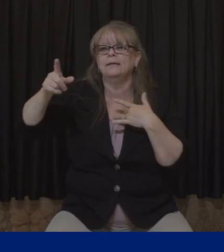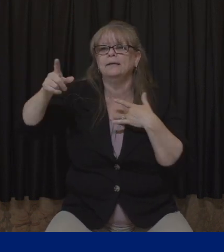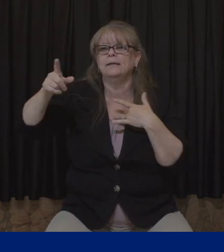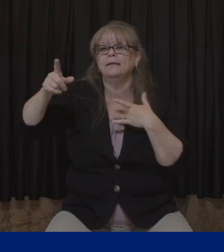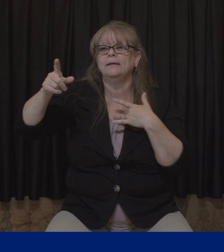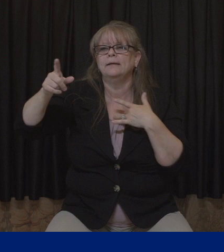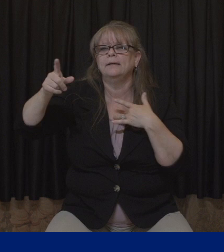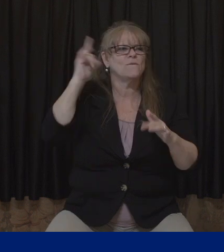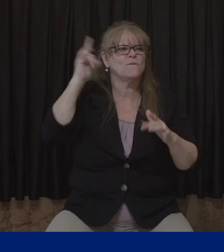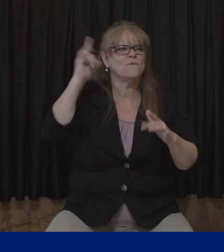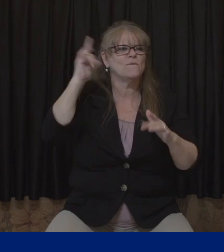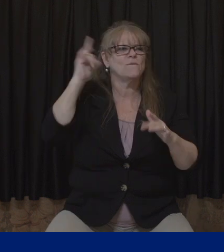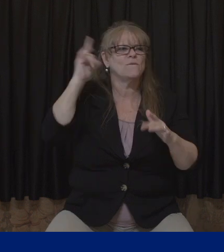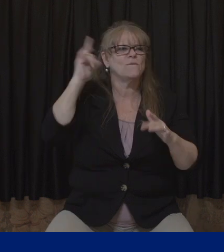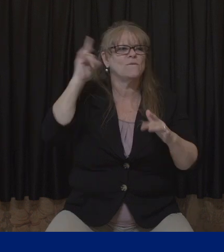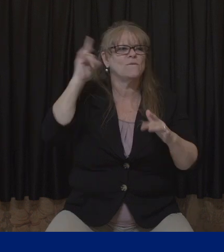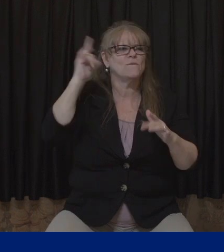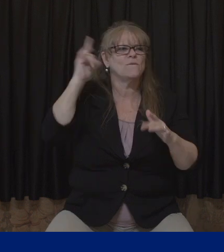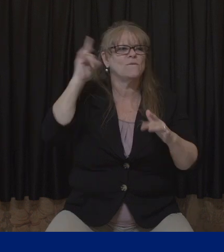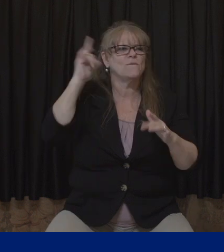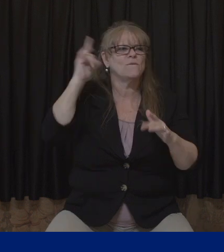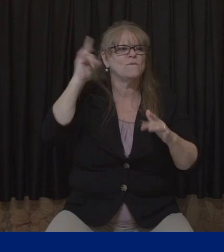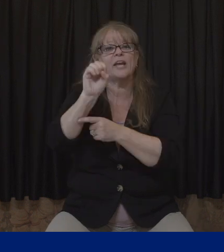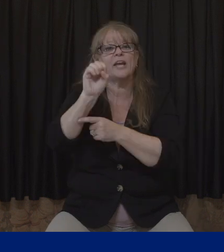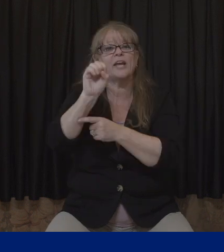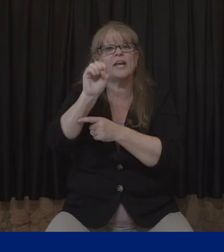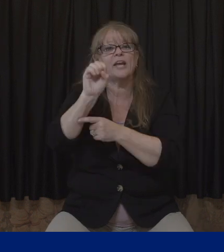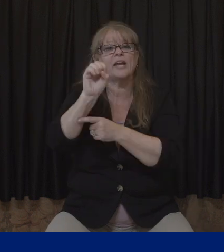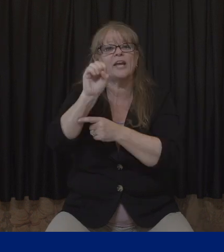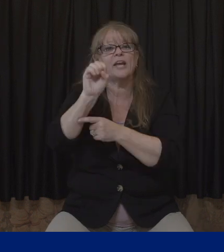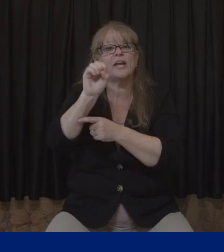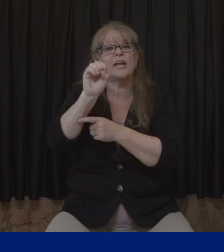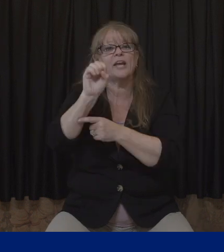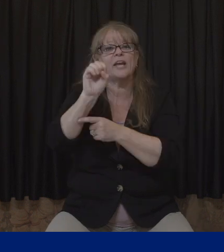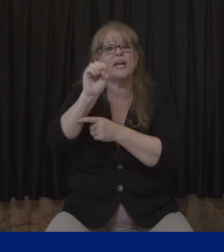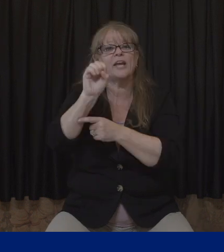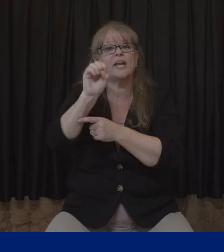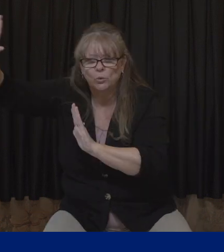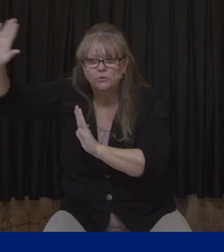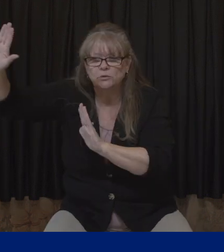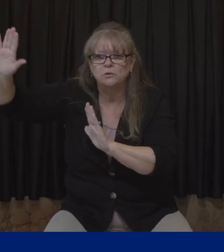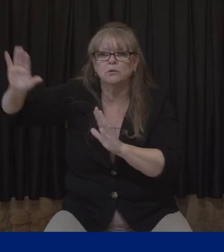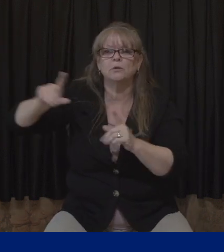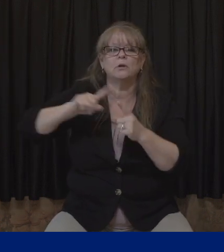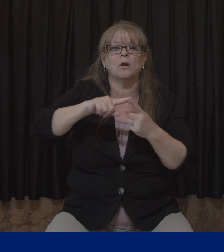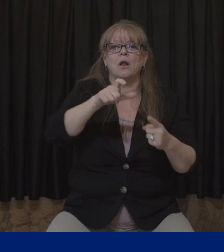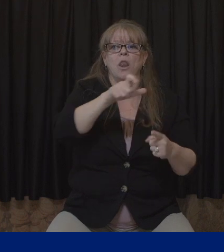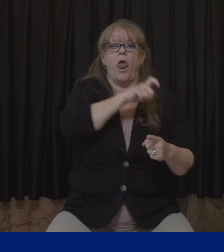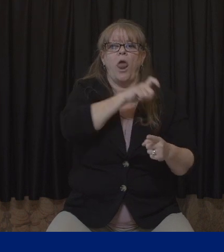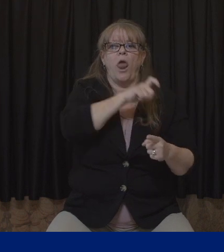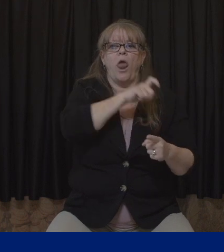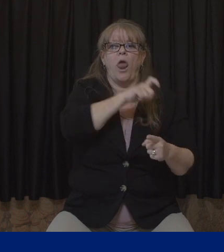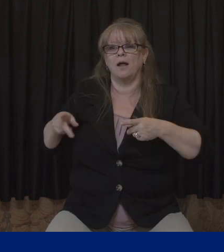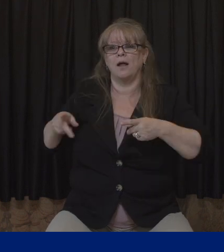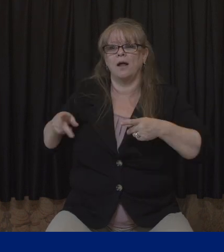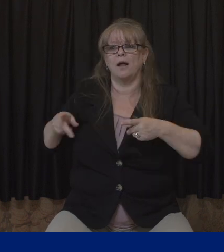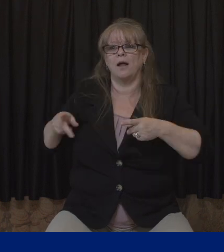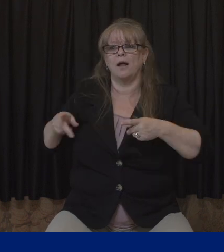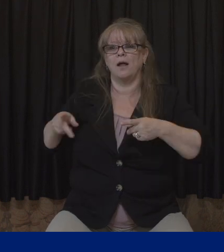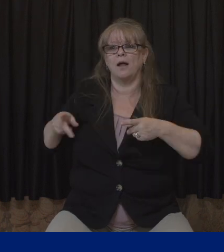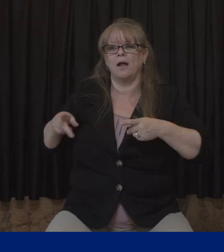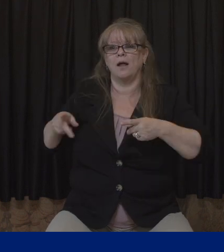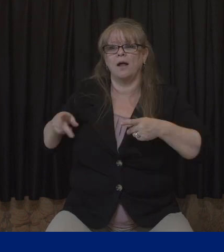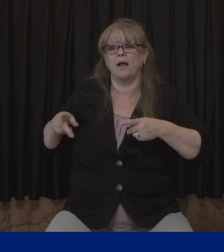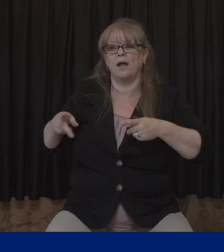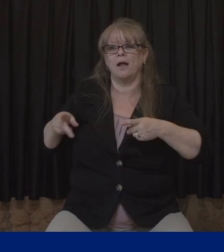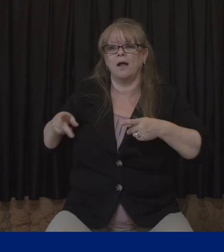was working except for the people in law enforcement enforcing it. A lockdown-style approach that no state in our country has used and really